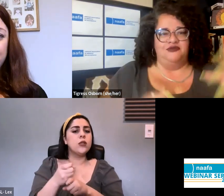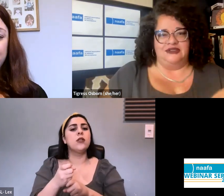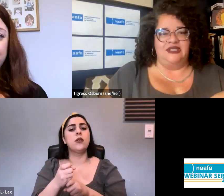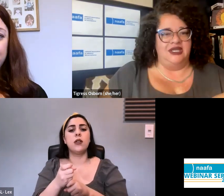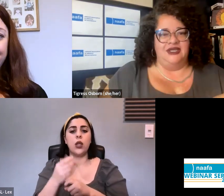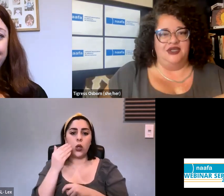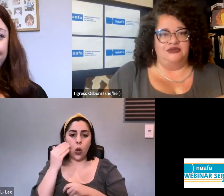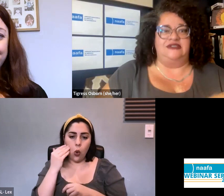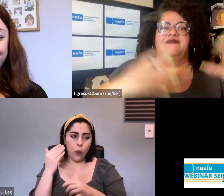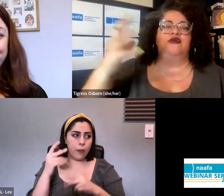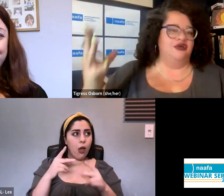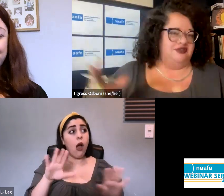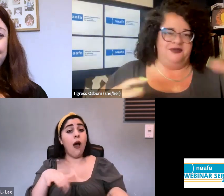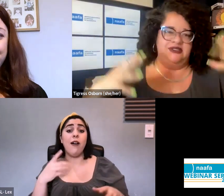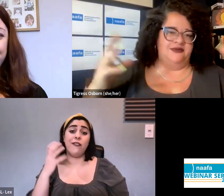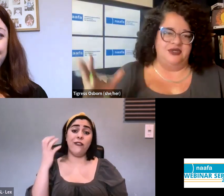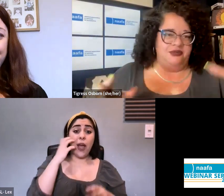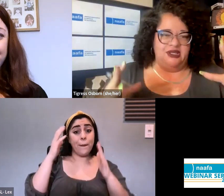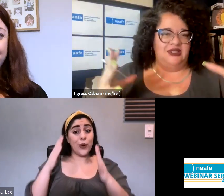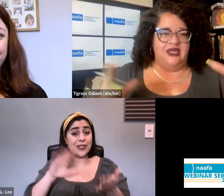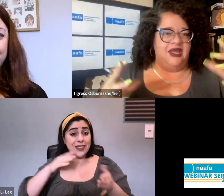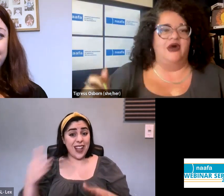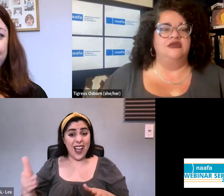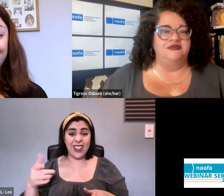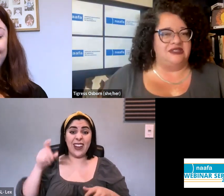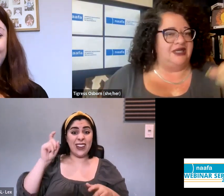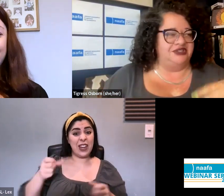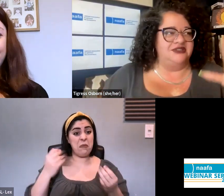or loved ones needing, several urns because they were so big that